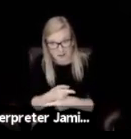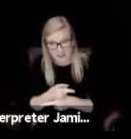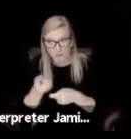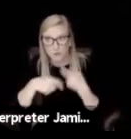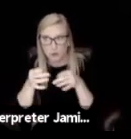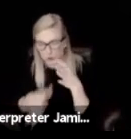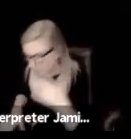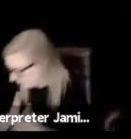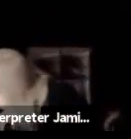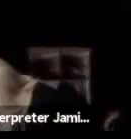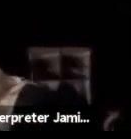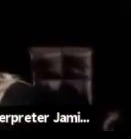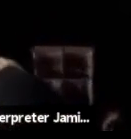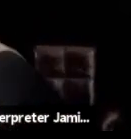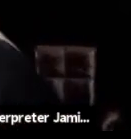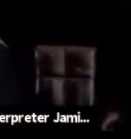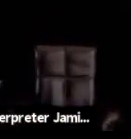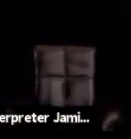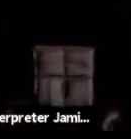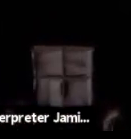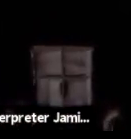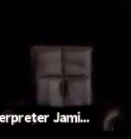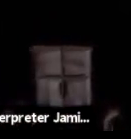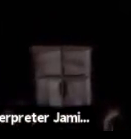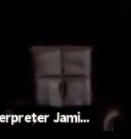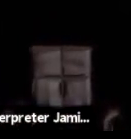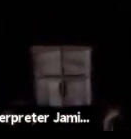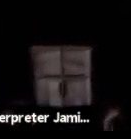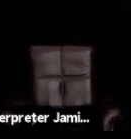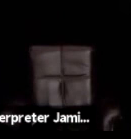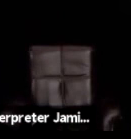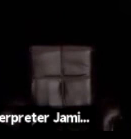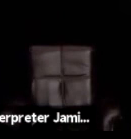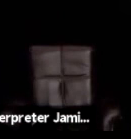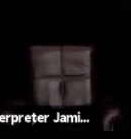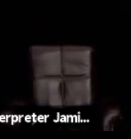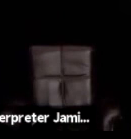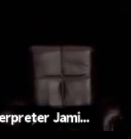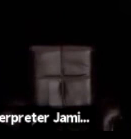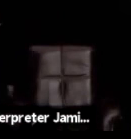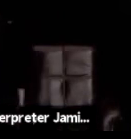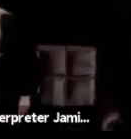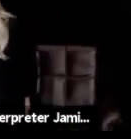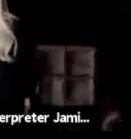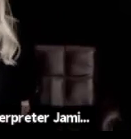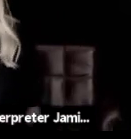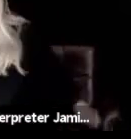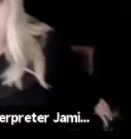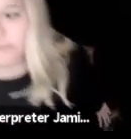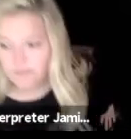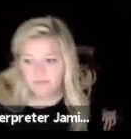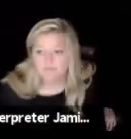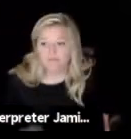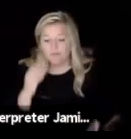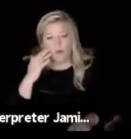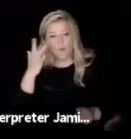All right, so who is this person that is standing before you talking, and why am I qualified to have this conversation? A little bit